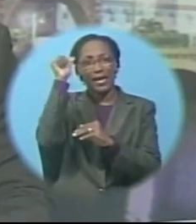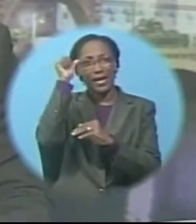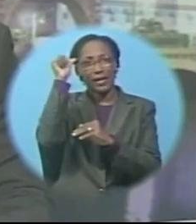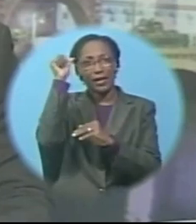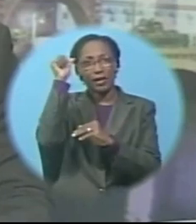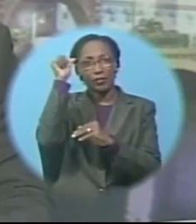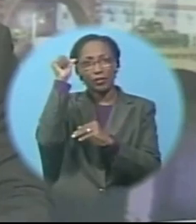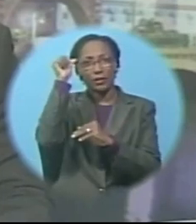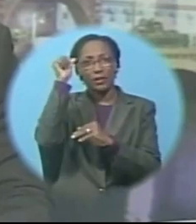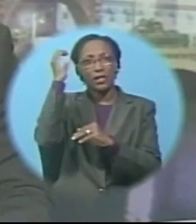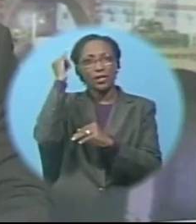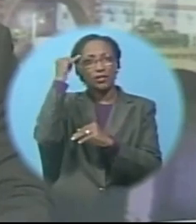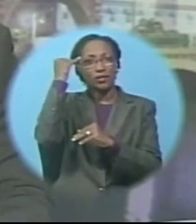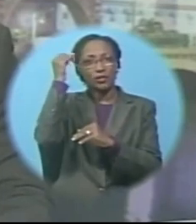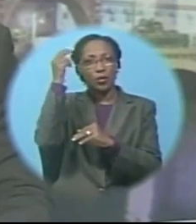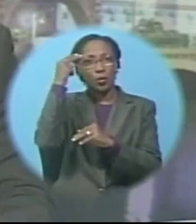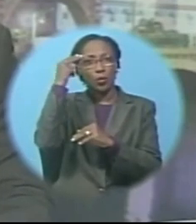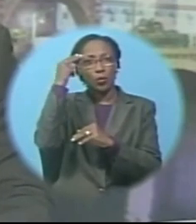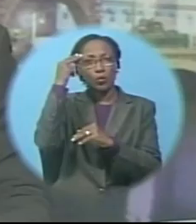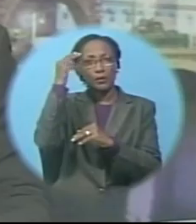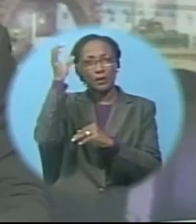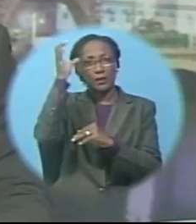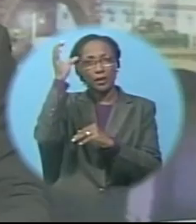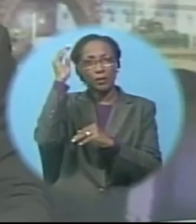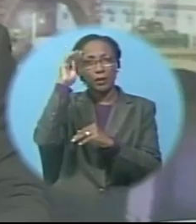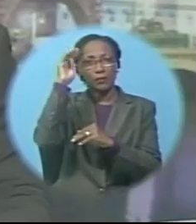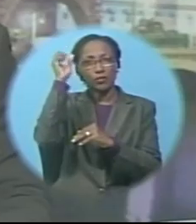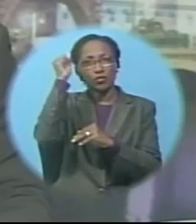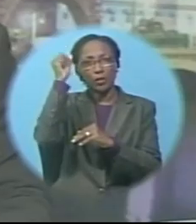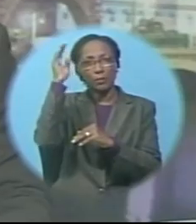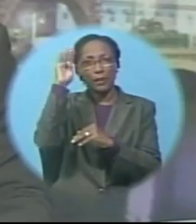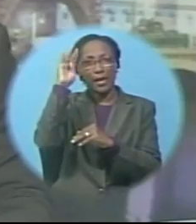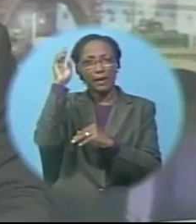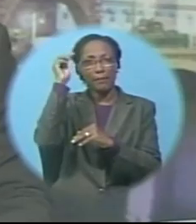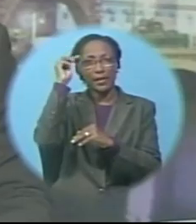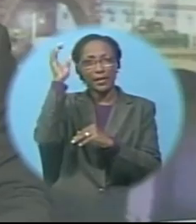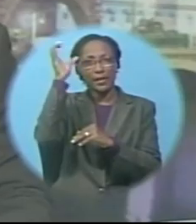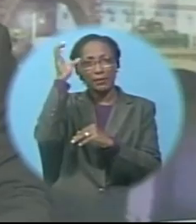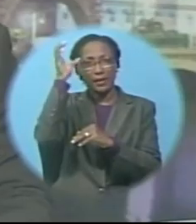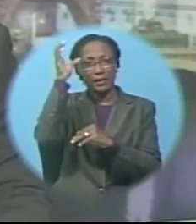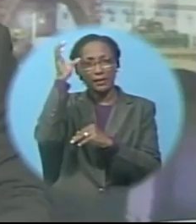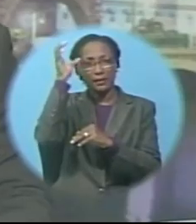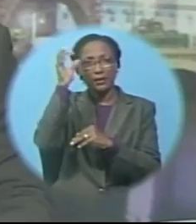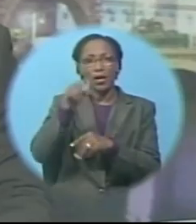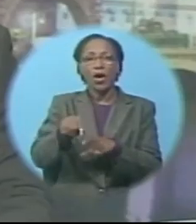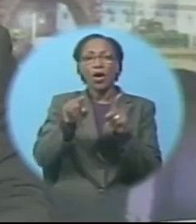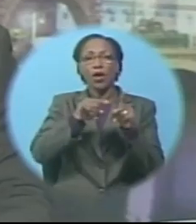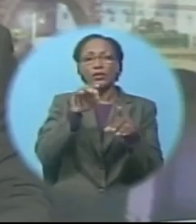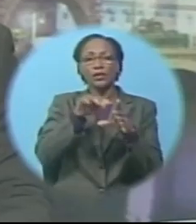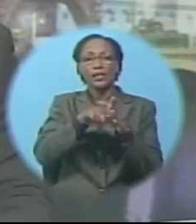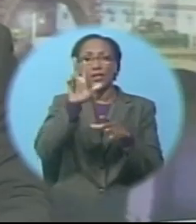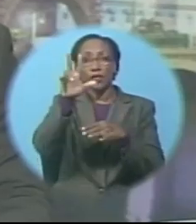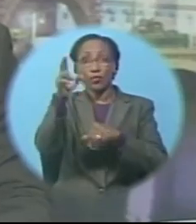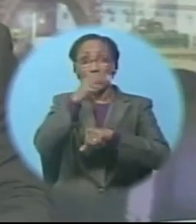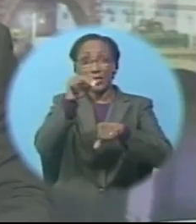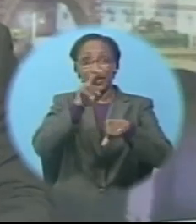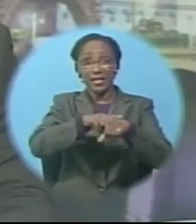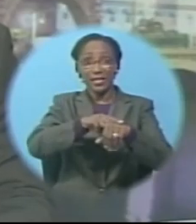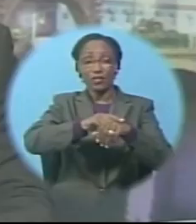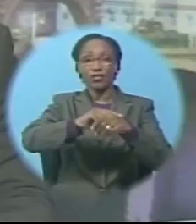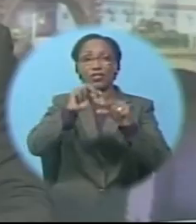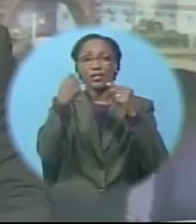Indies captain Jason Holder, Carlos Braffitt, Suleman Bend and Miguel Cummins were also in the Tri-Nation series squad but are not a part of the